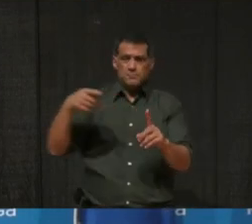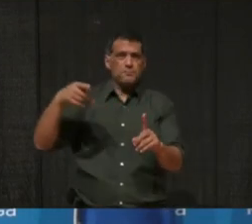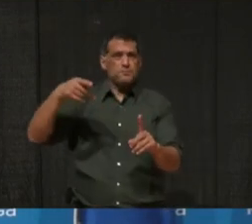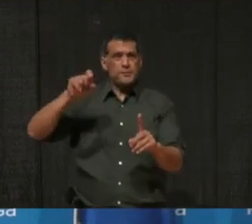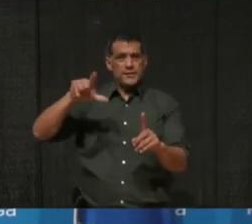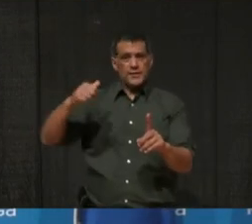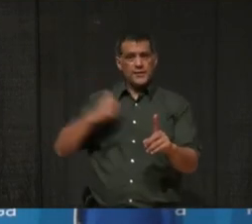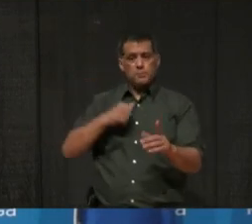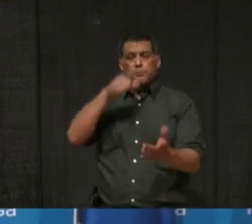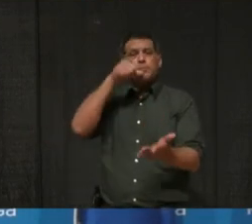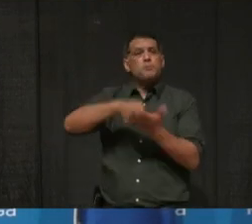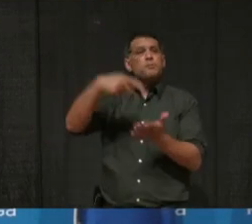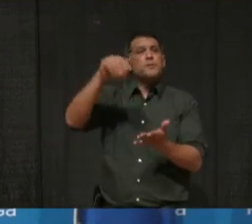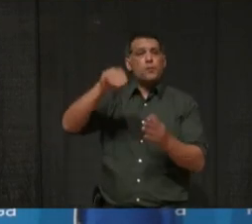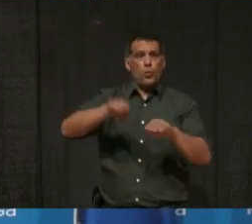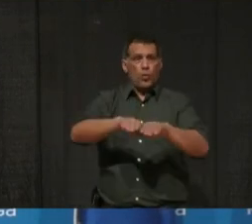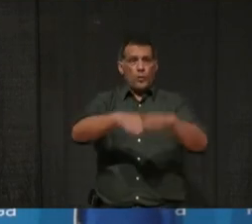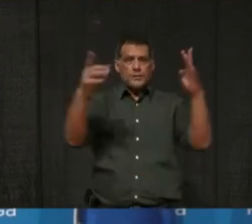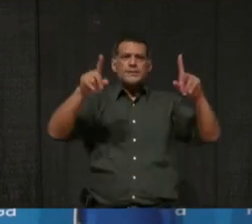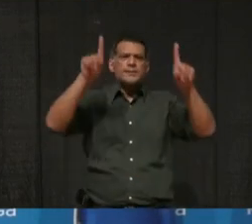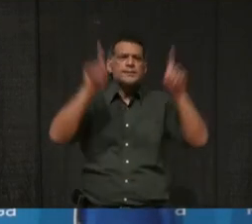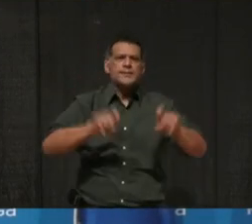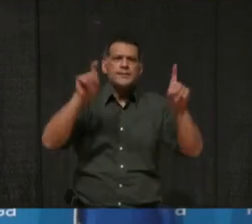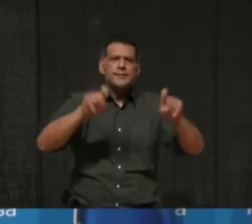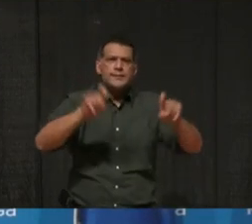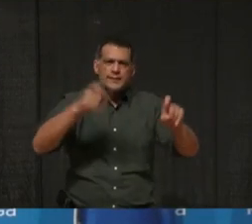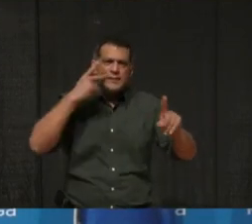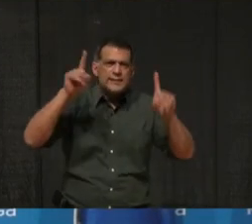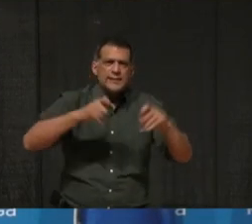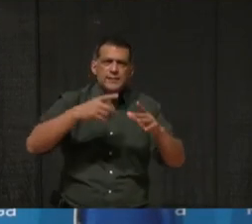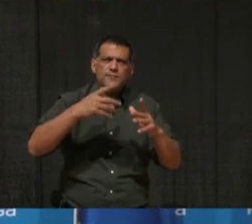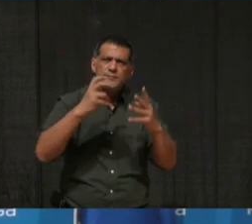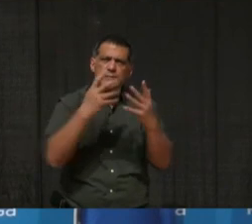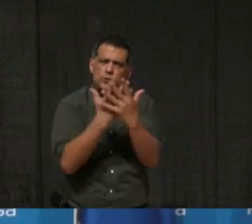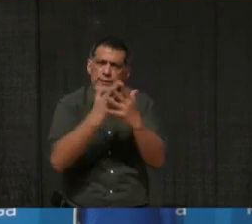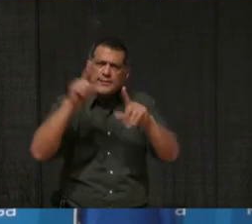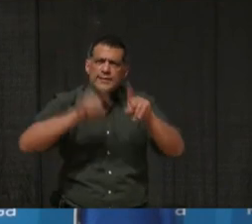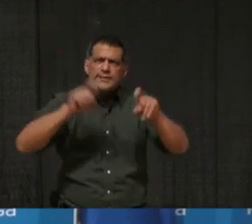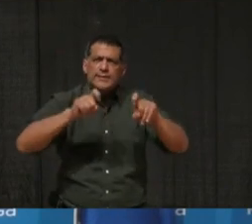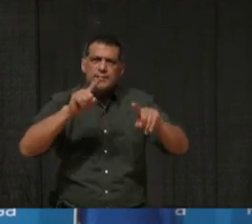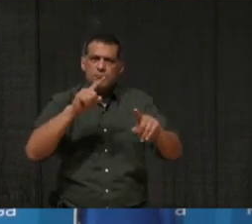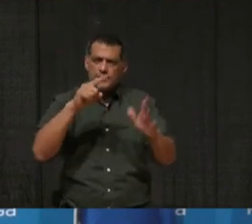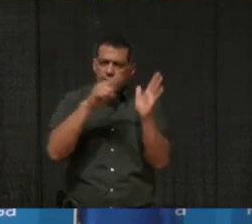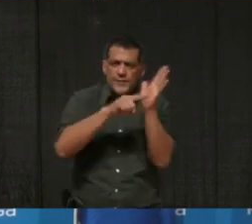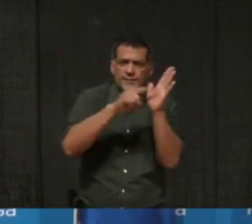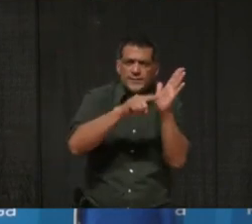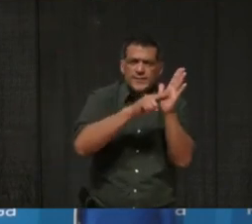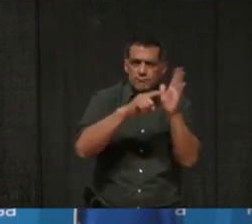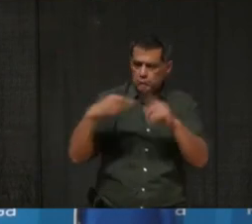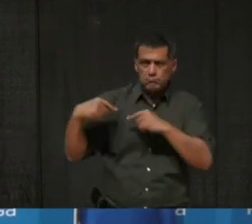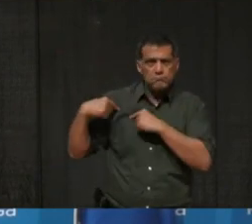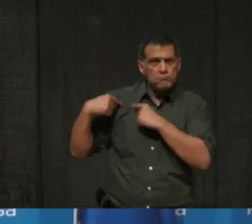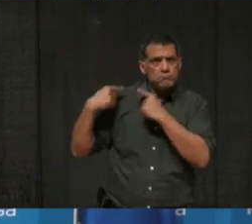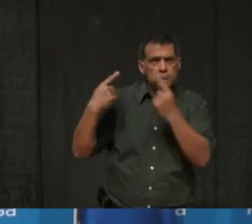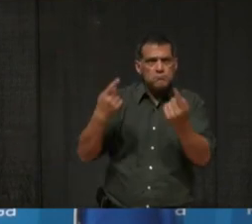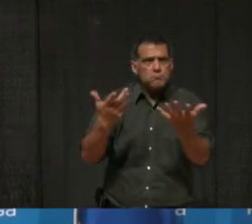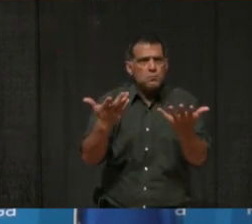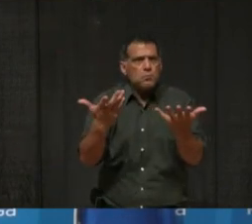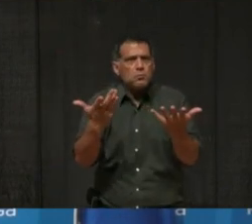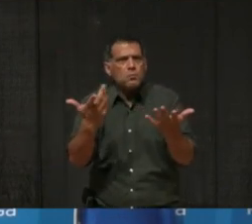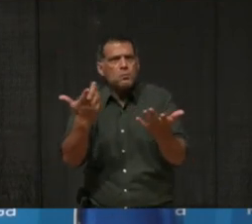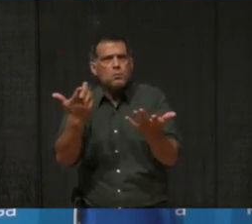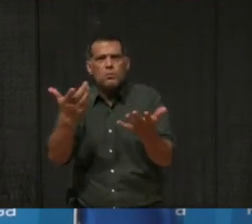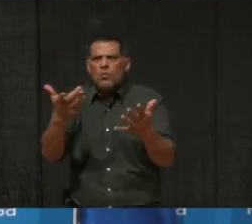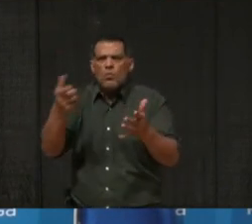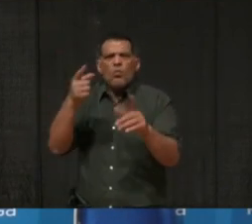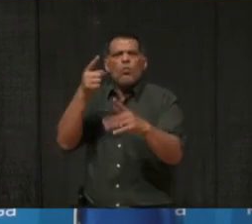largest mass testing initiatives done so far at a workplace. So from the investigation that's been done, what do we know about what caused the virus to